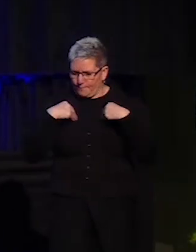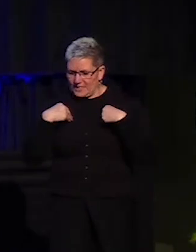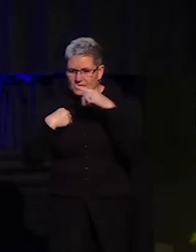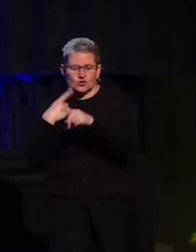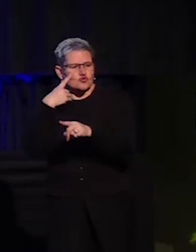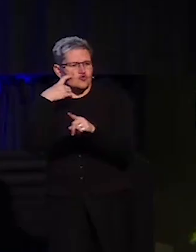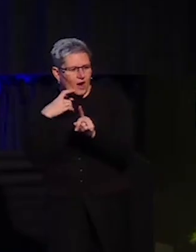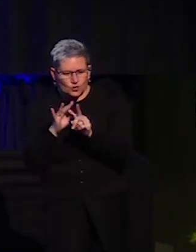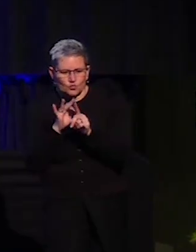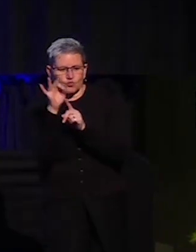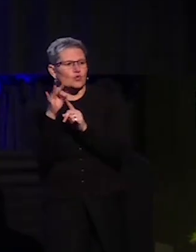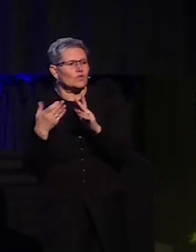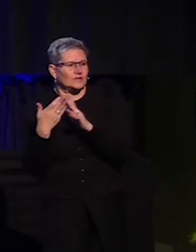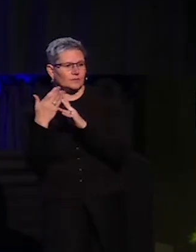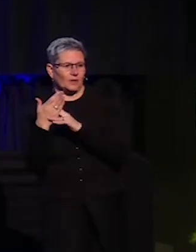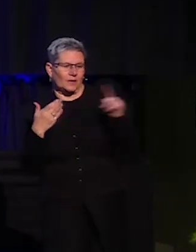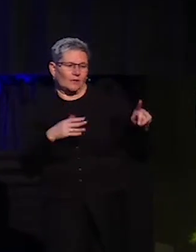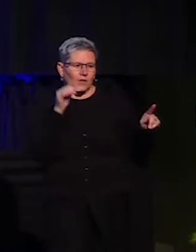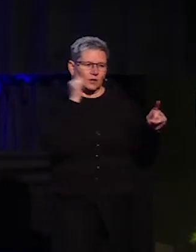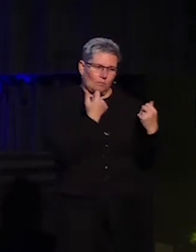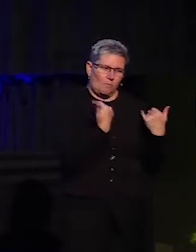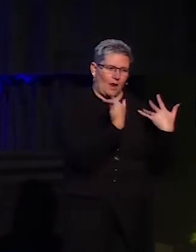there's 100 or more, probably 1,000 who aren't.